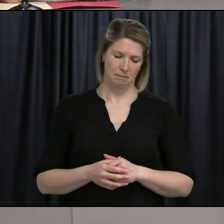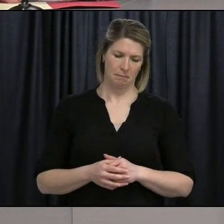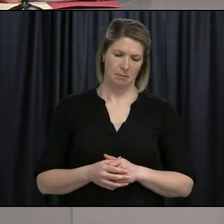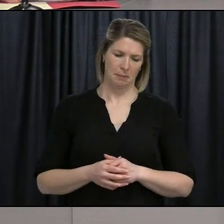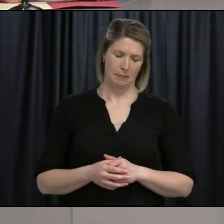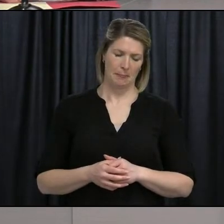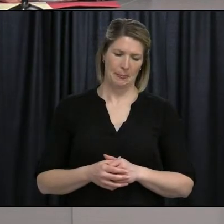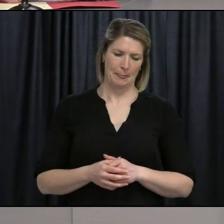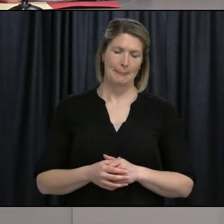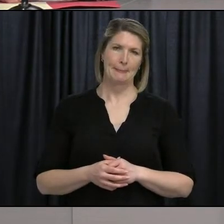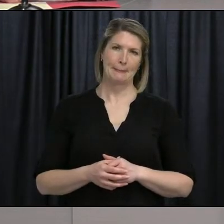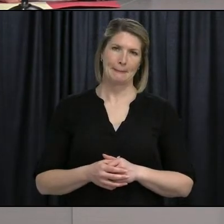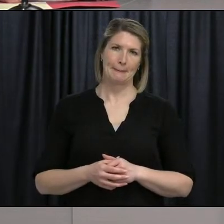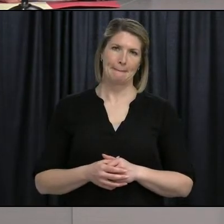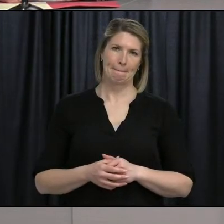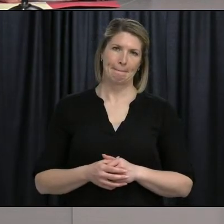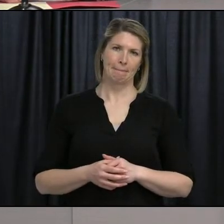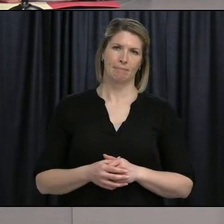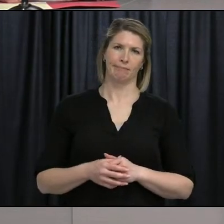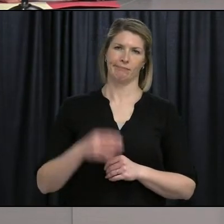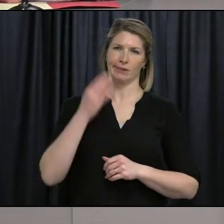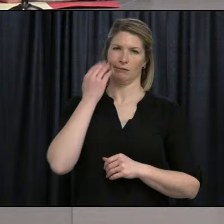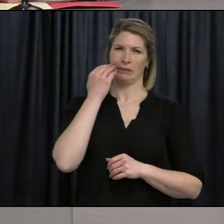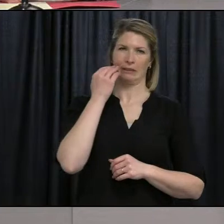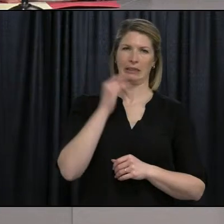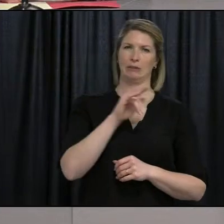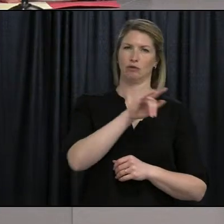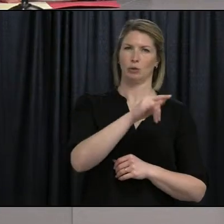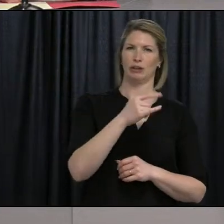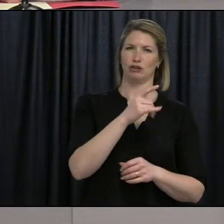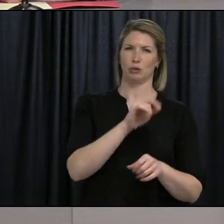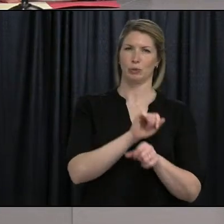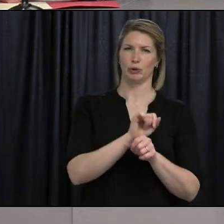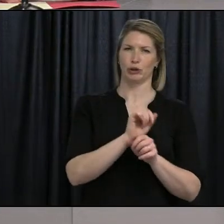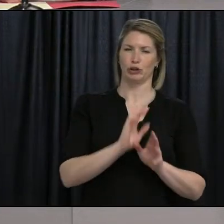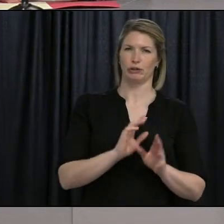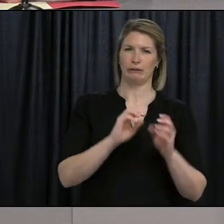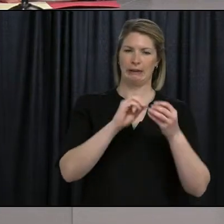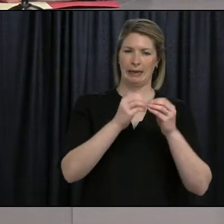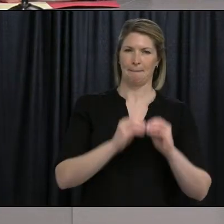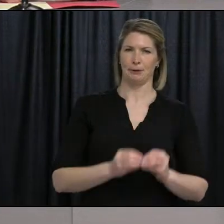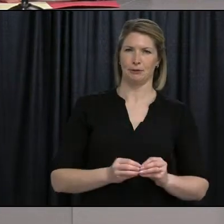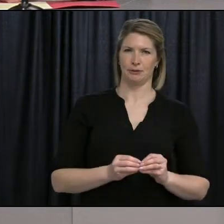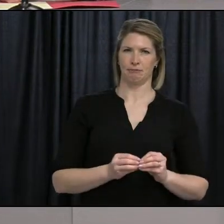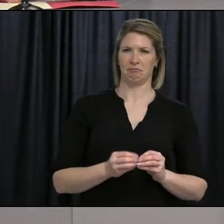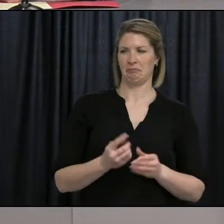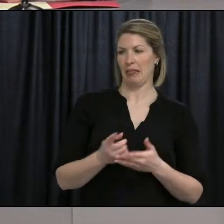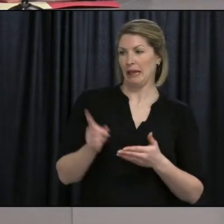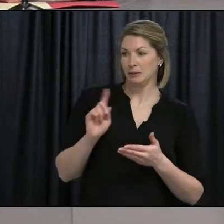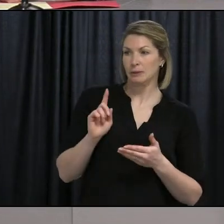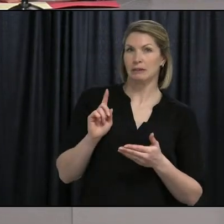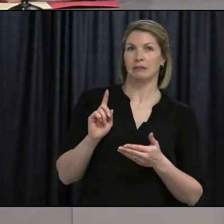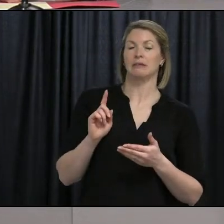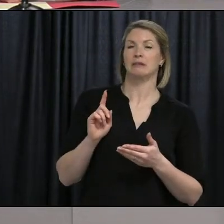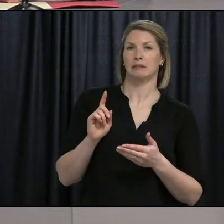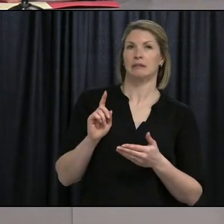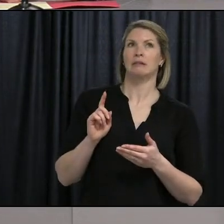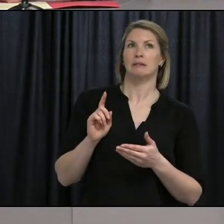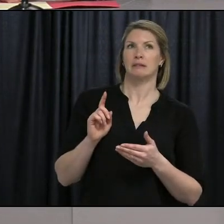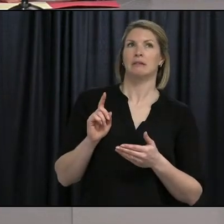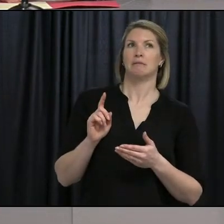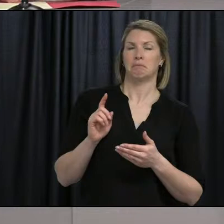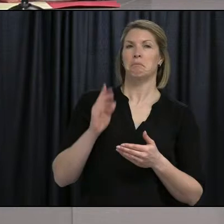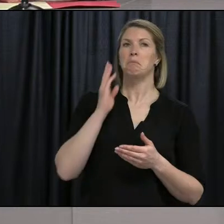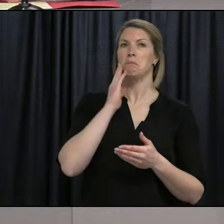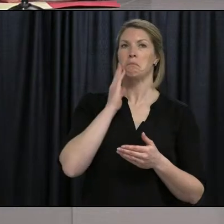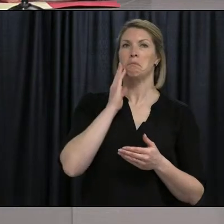We were just given a breakdown of the number of rotational workers in the past week. I believe earlier this year,